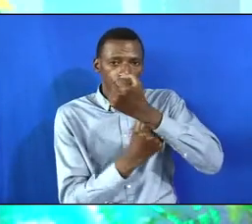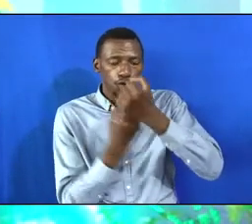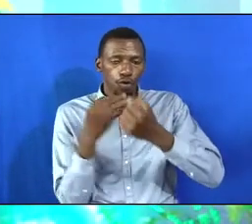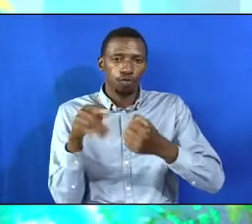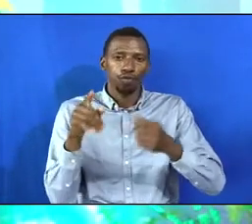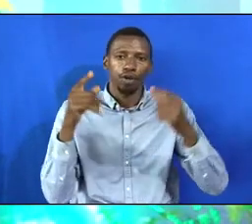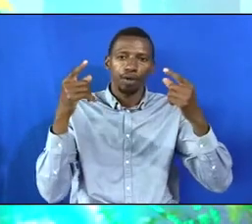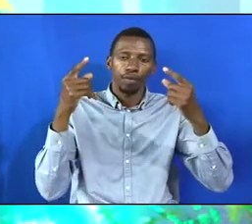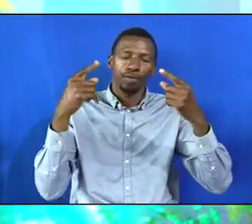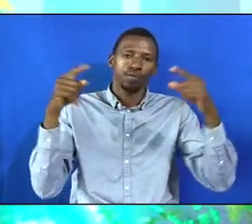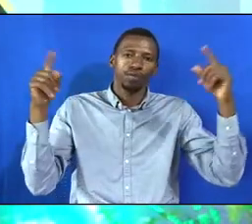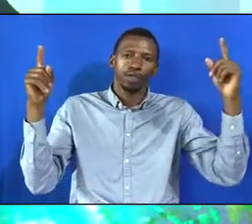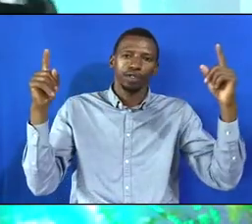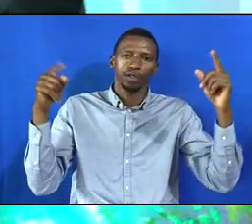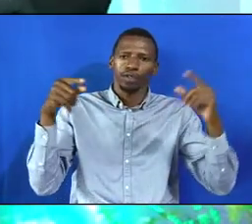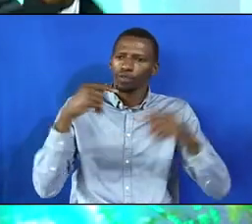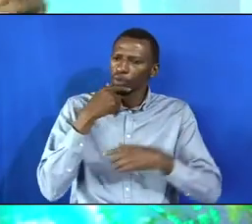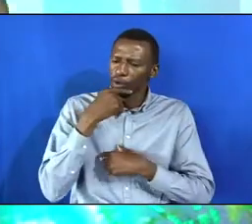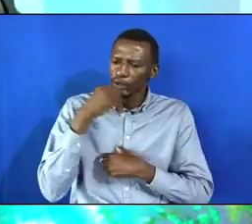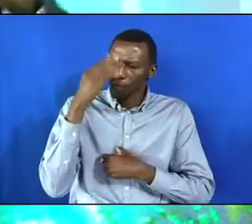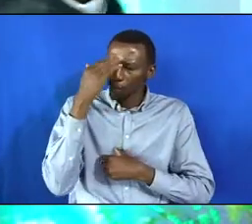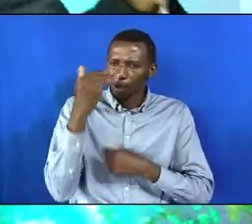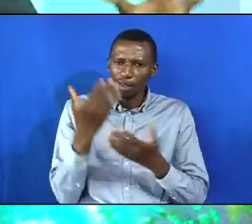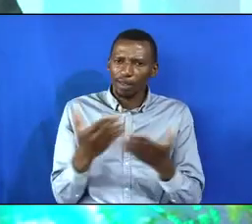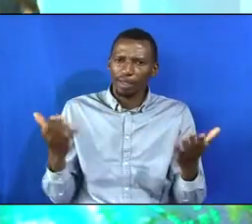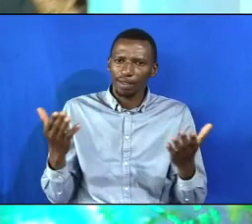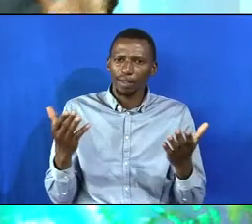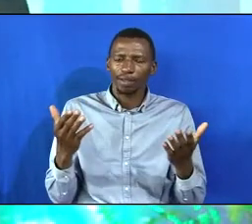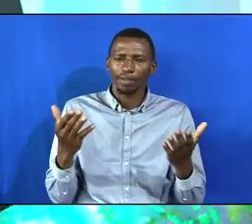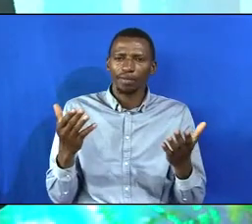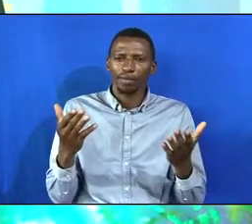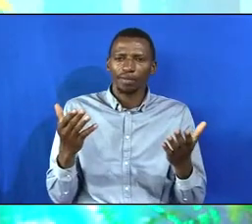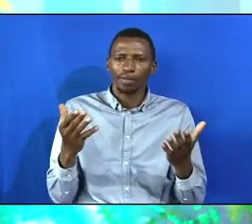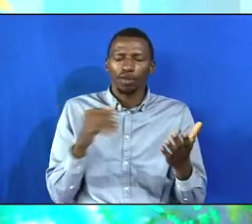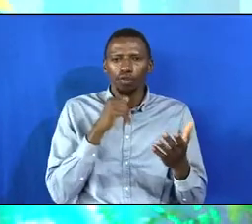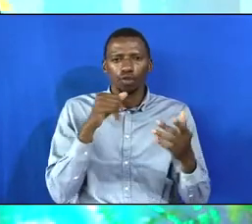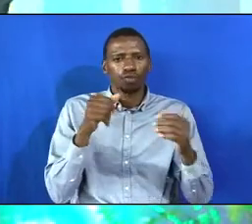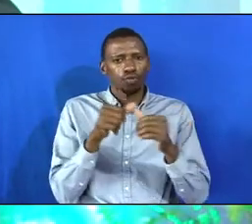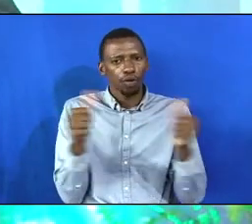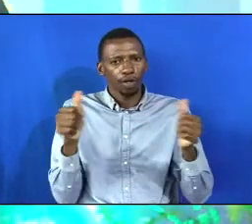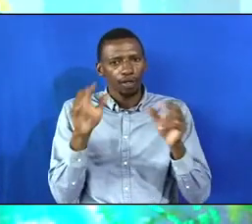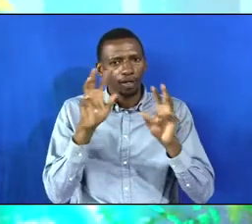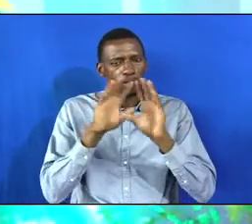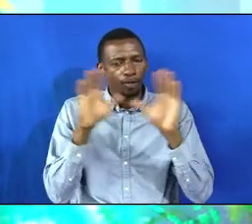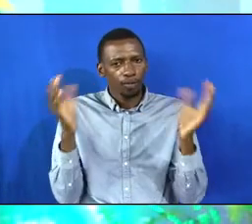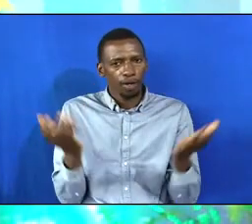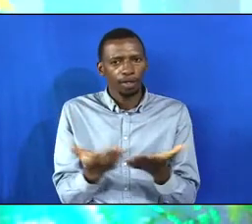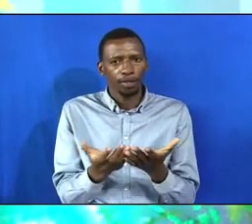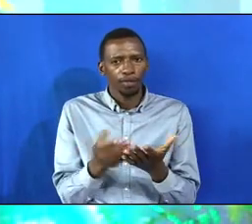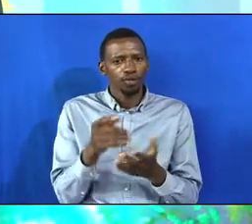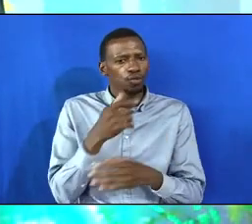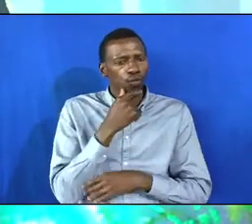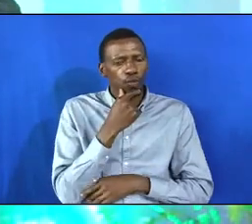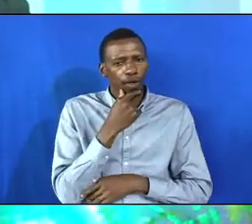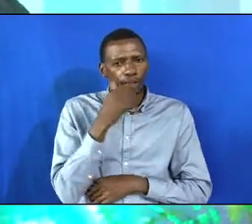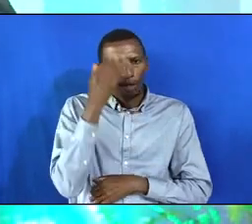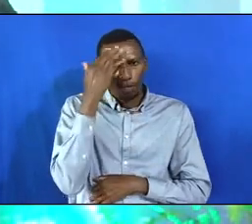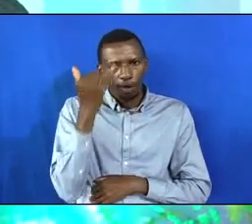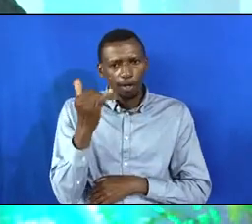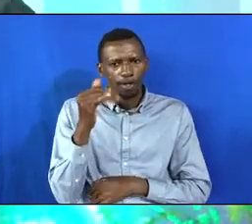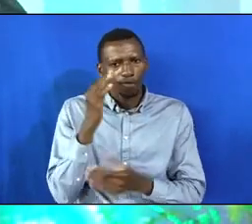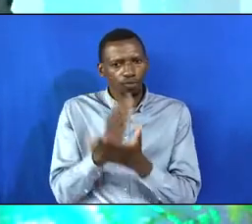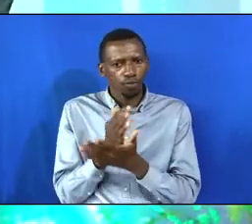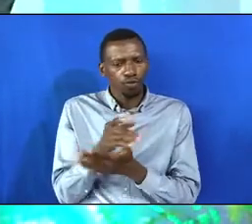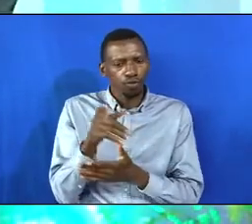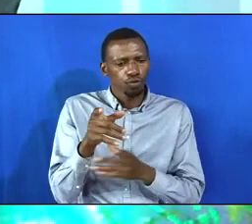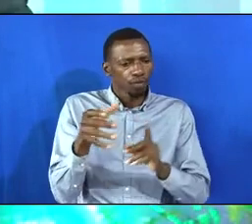in place in this world? Have you ever wondered why you are a stranger to the peace of the Lord? Have you ever wondered why you, in spite of